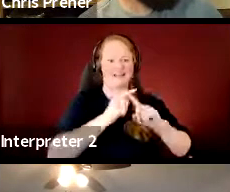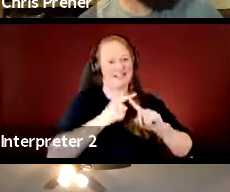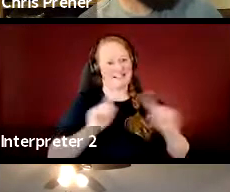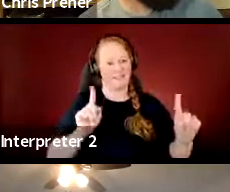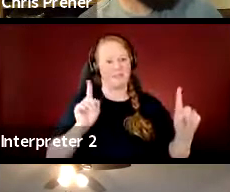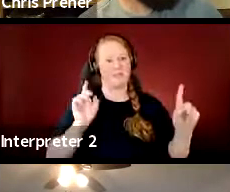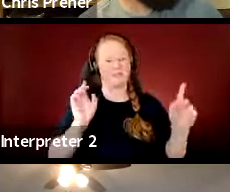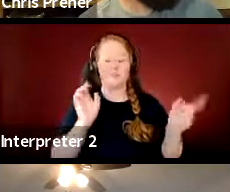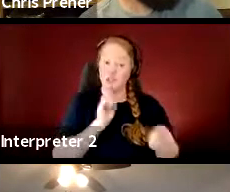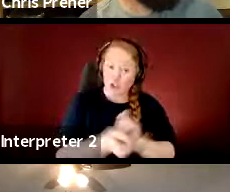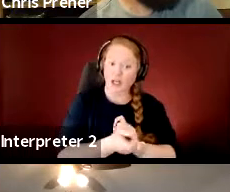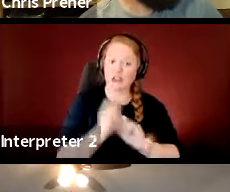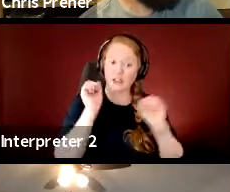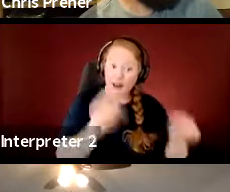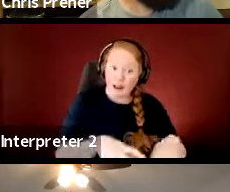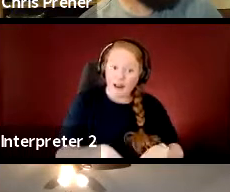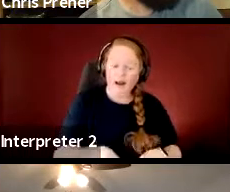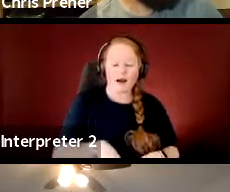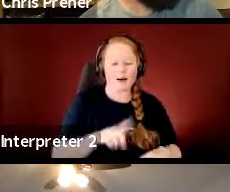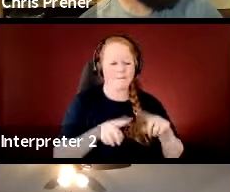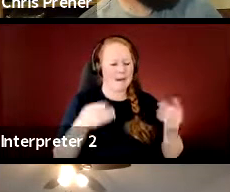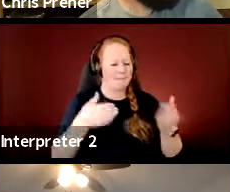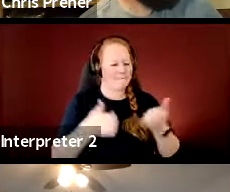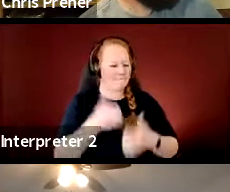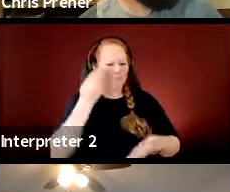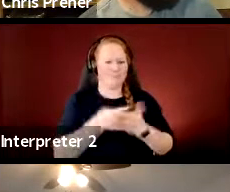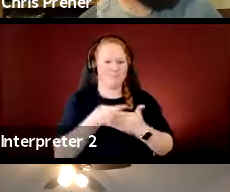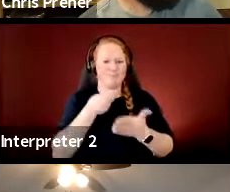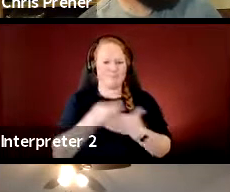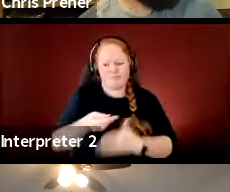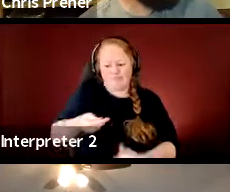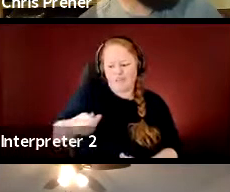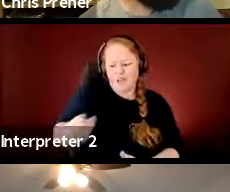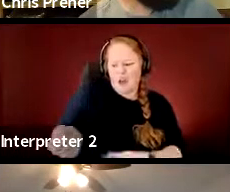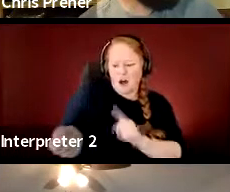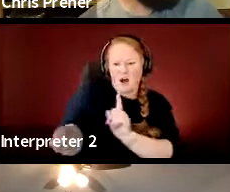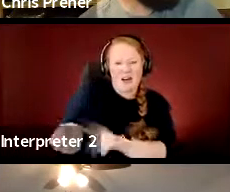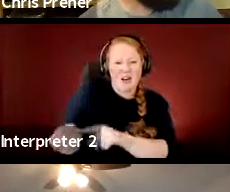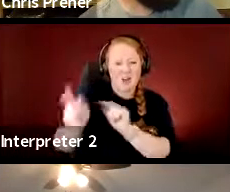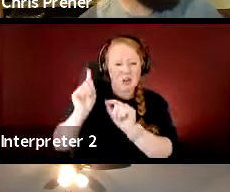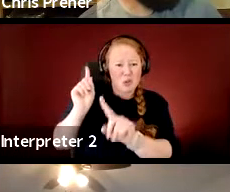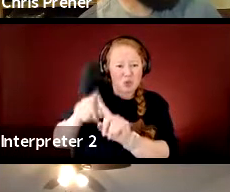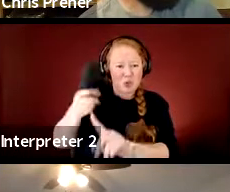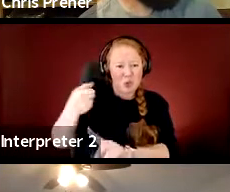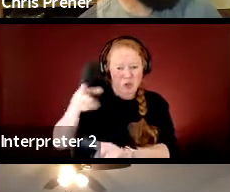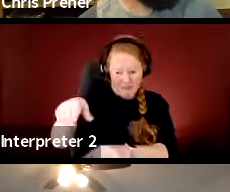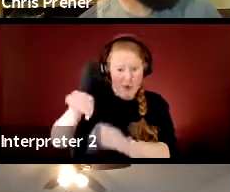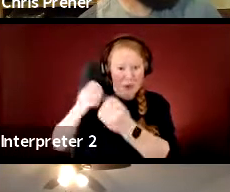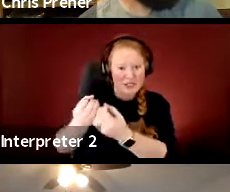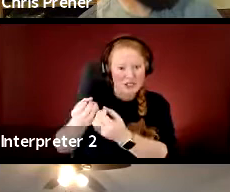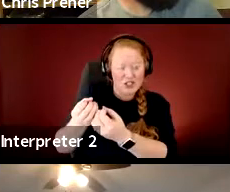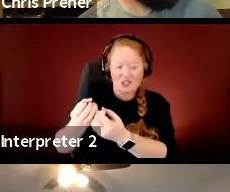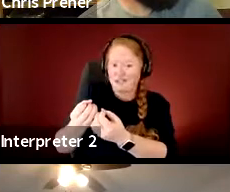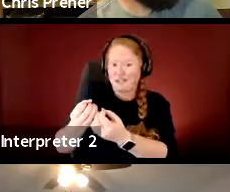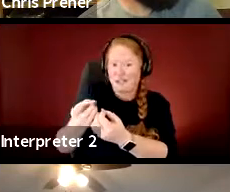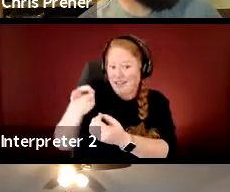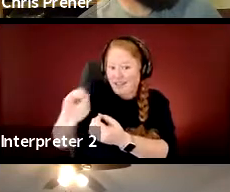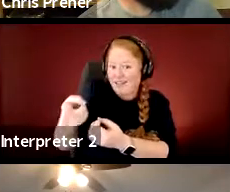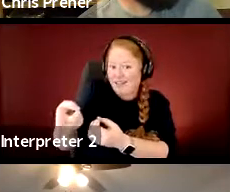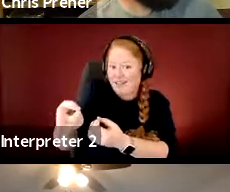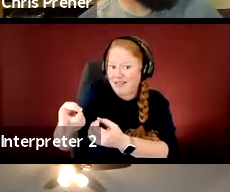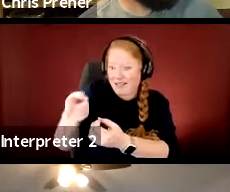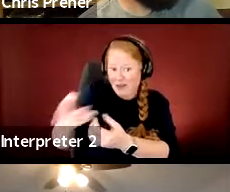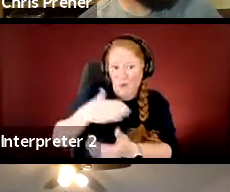funding that has been allocated has not went to those grassroots organizations that are actually